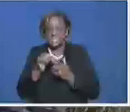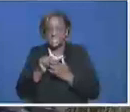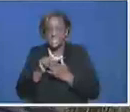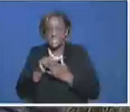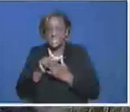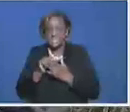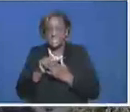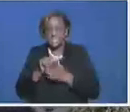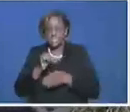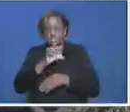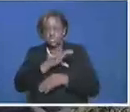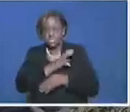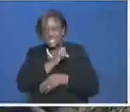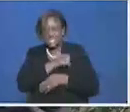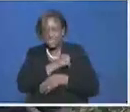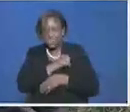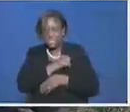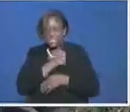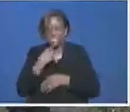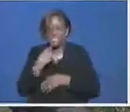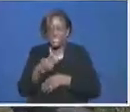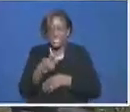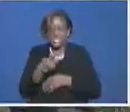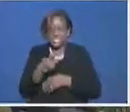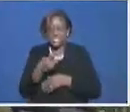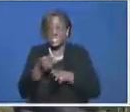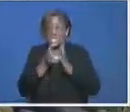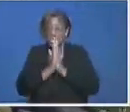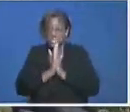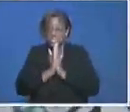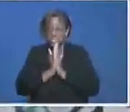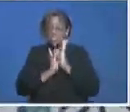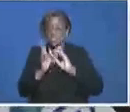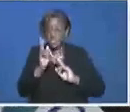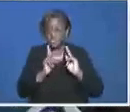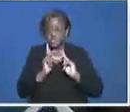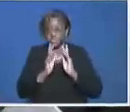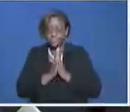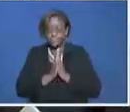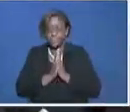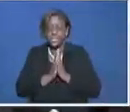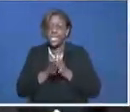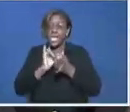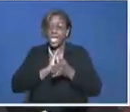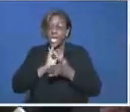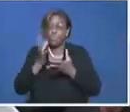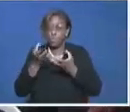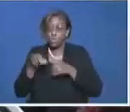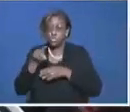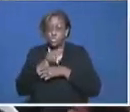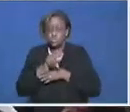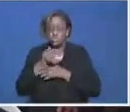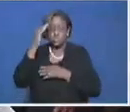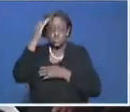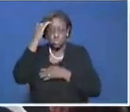Chief Superintendent Chrislyn Skippings, sending out this appeal to the public. I want to ask you to reach out to your